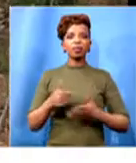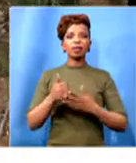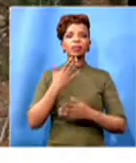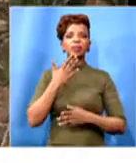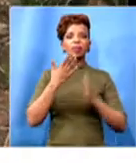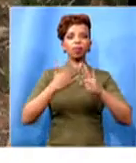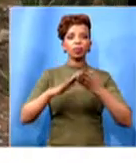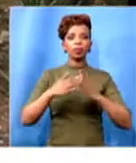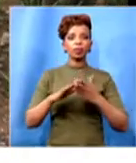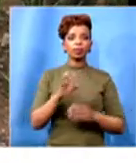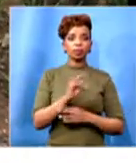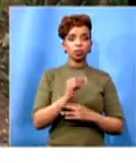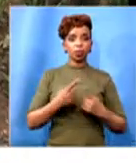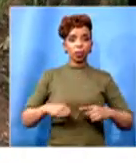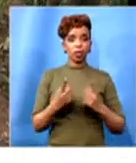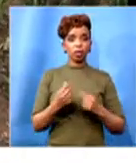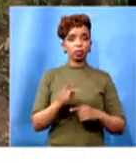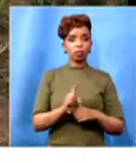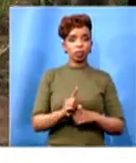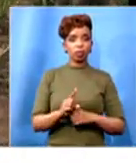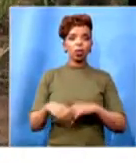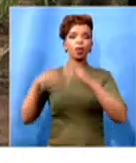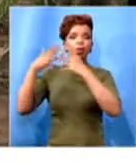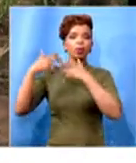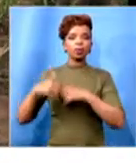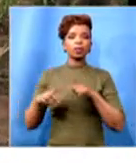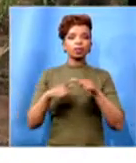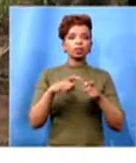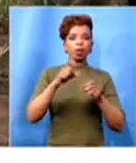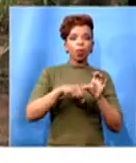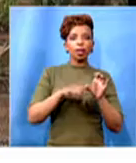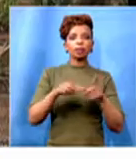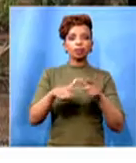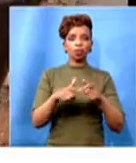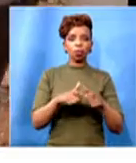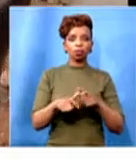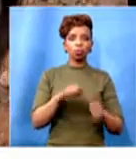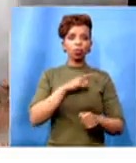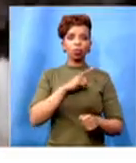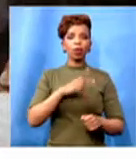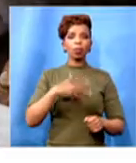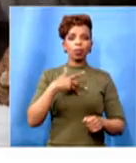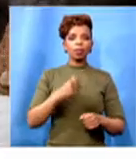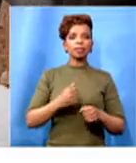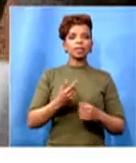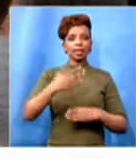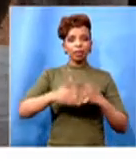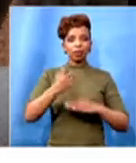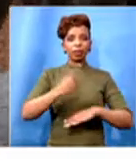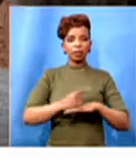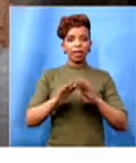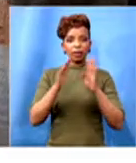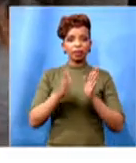we just coordinate and quality control everything and make sure that when we get the product at the end of the day, it's in perfect condition. And we also we'll help